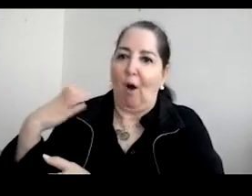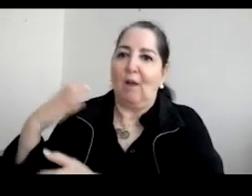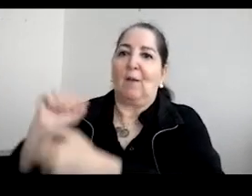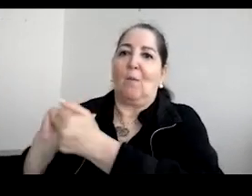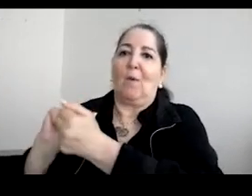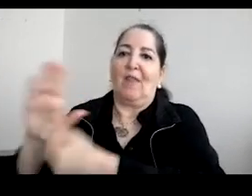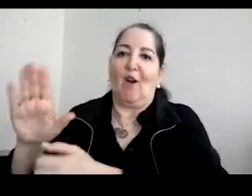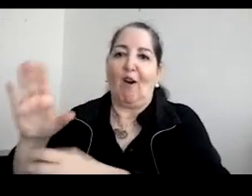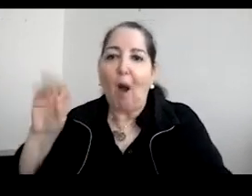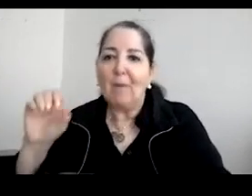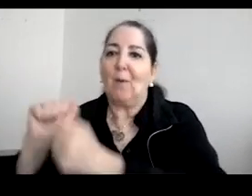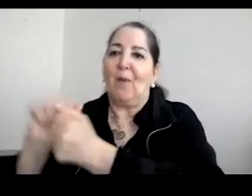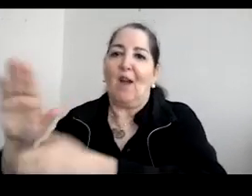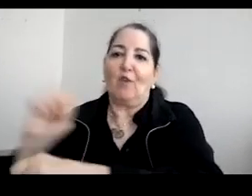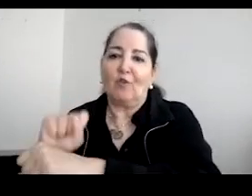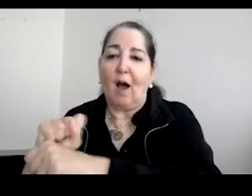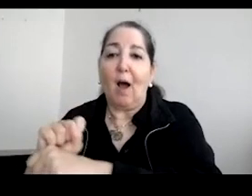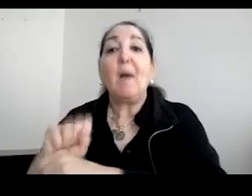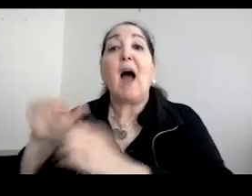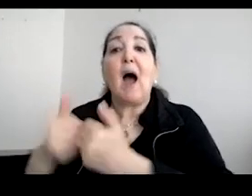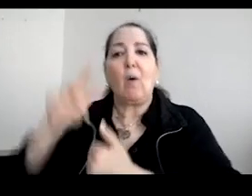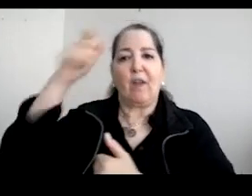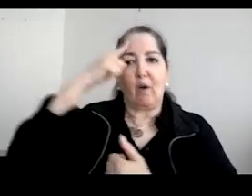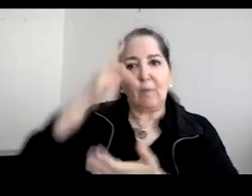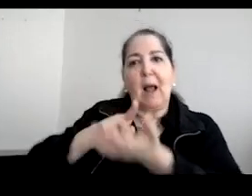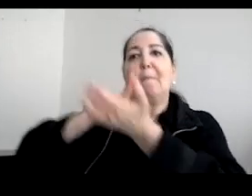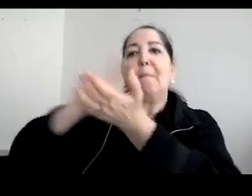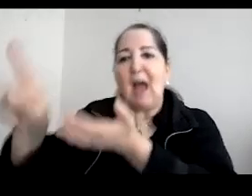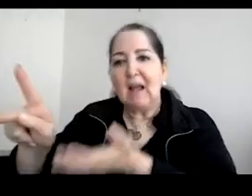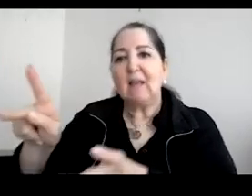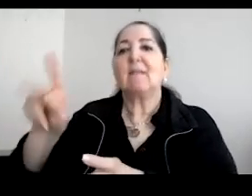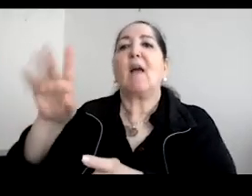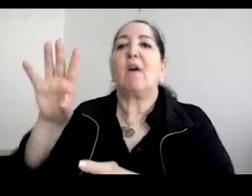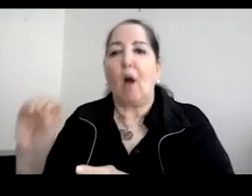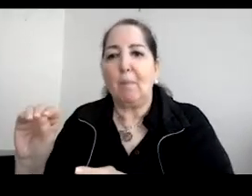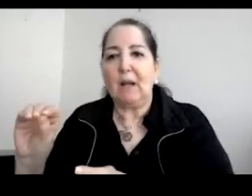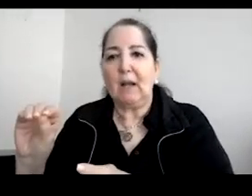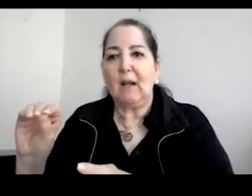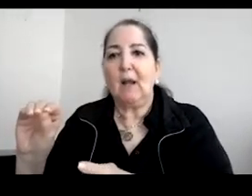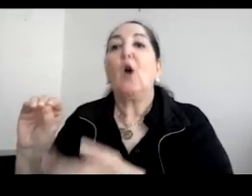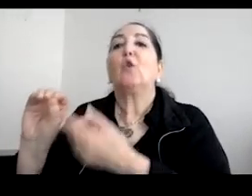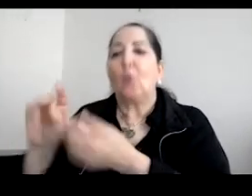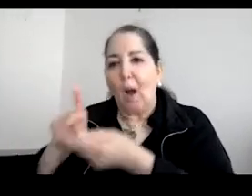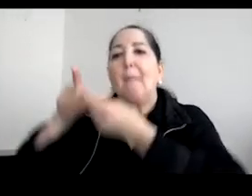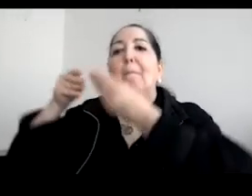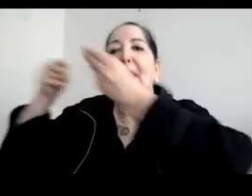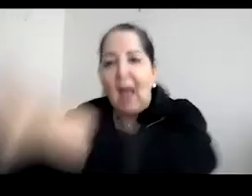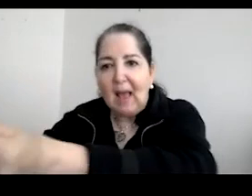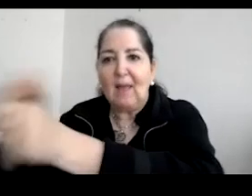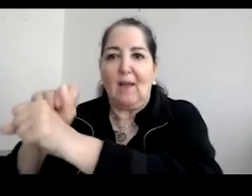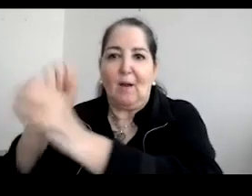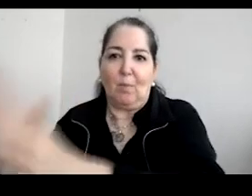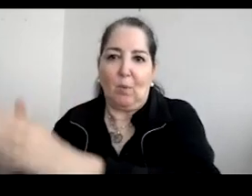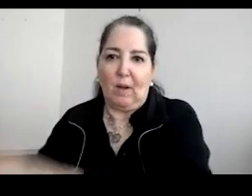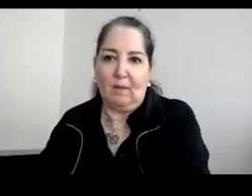directly subsidizing employers to keep workers on payroll. Okay? In the US, that's traditionally not been the focus